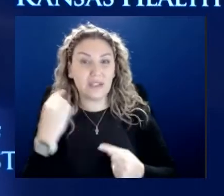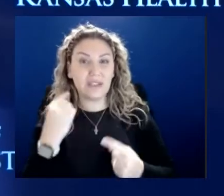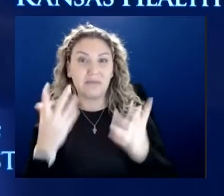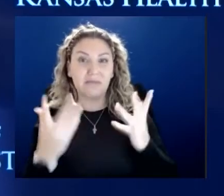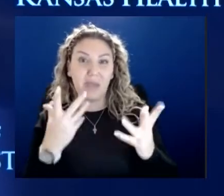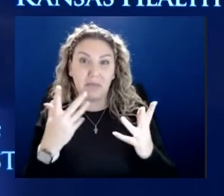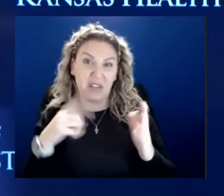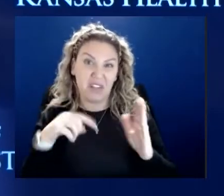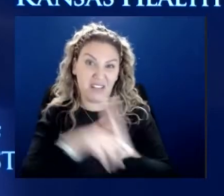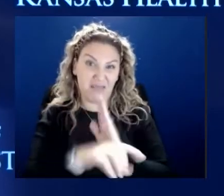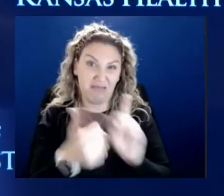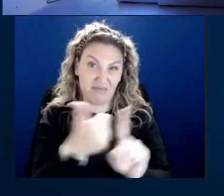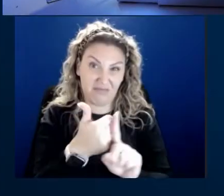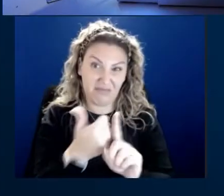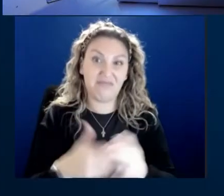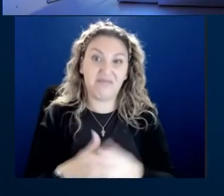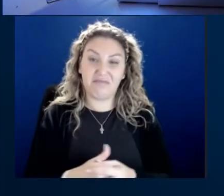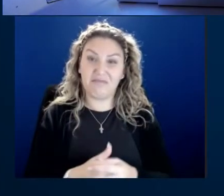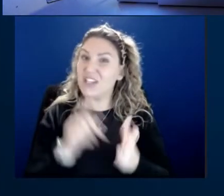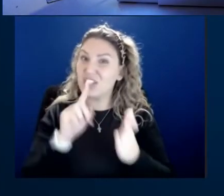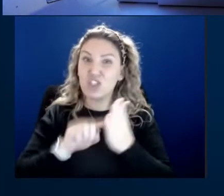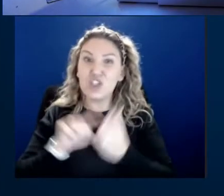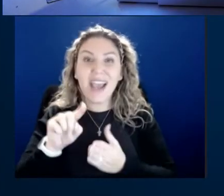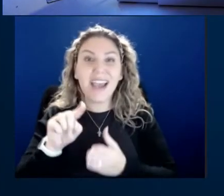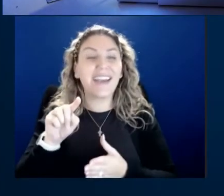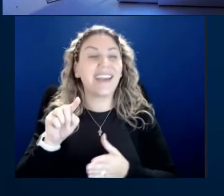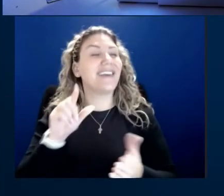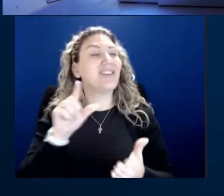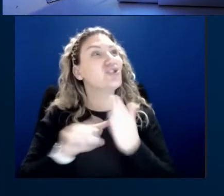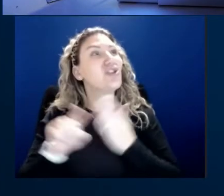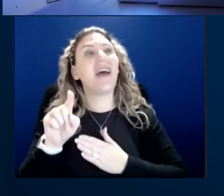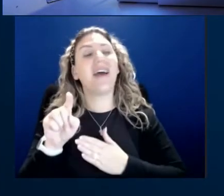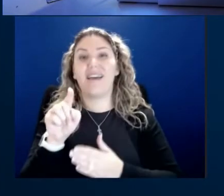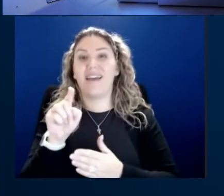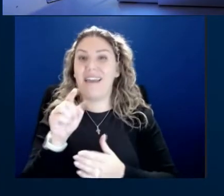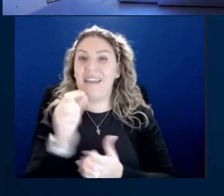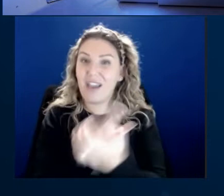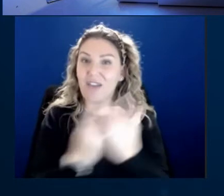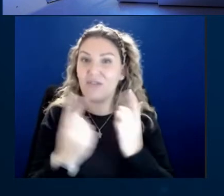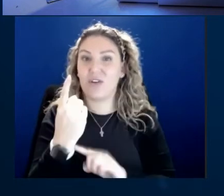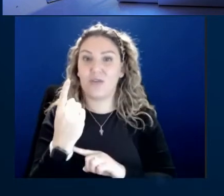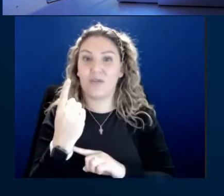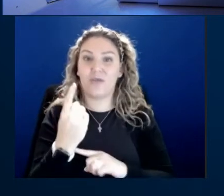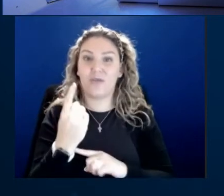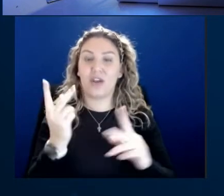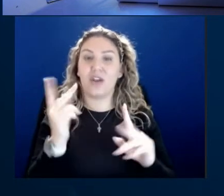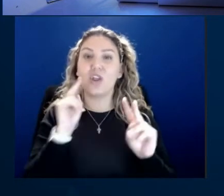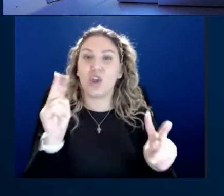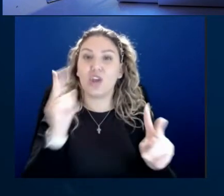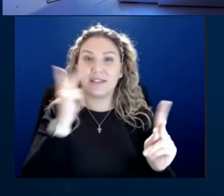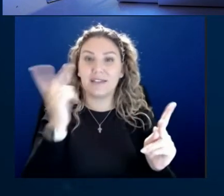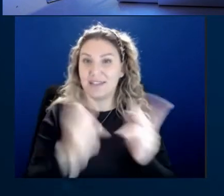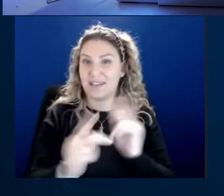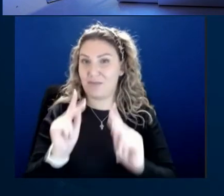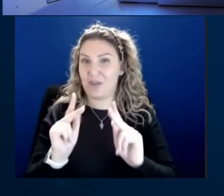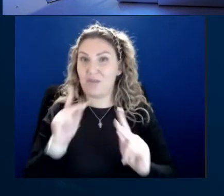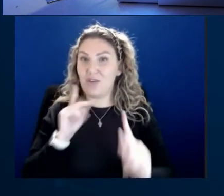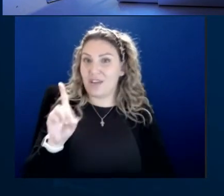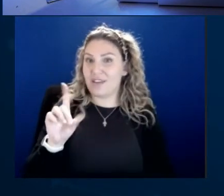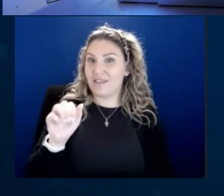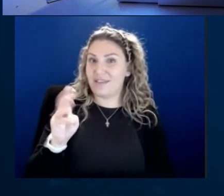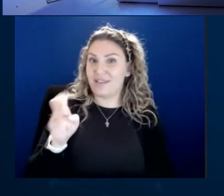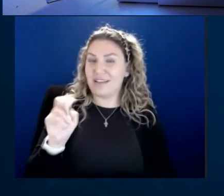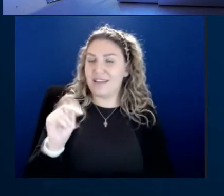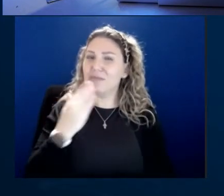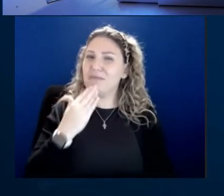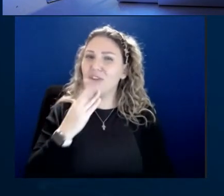in on asking a question. Everyone around you. Look and see people. Damon, thank you so much for being with us today. What are your final